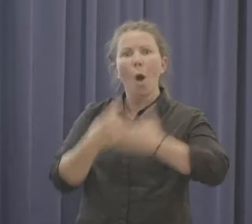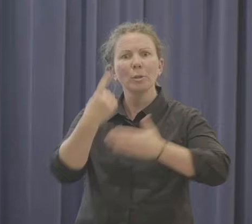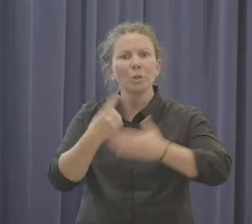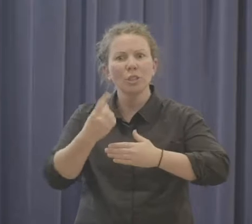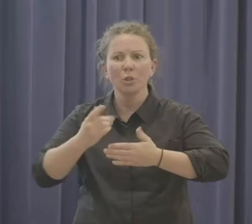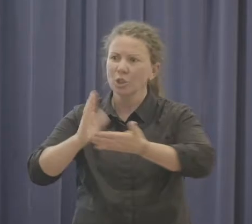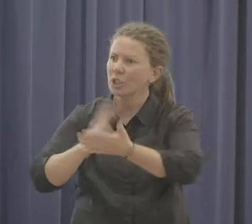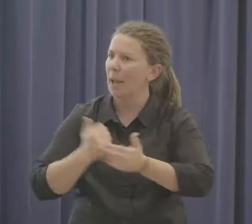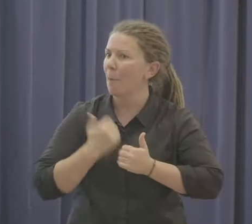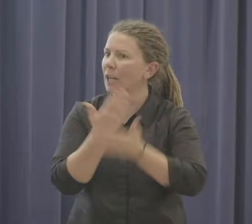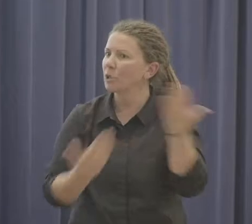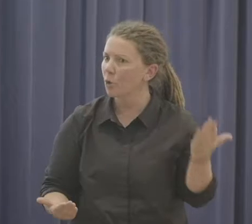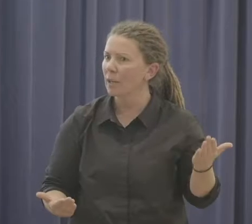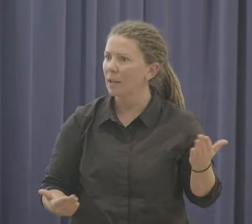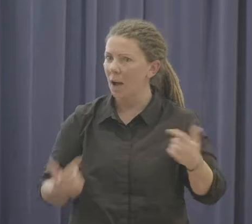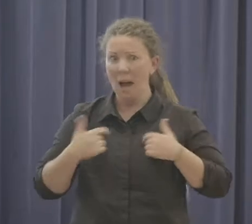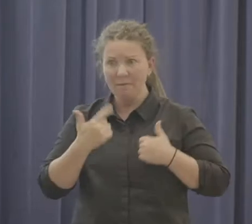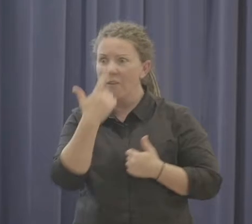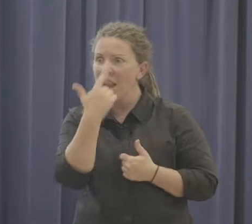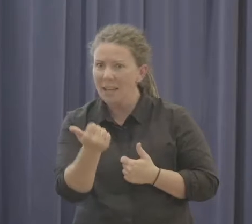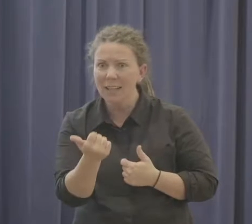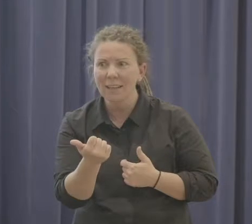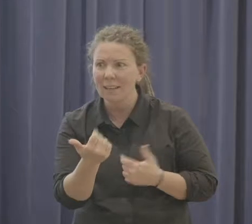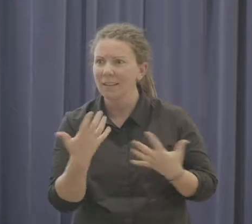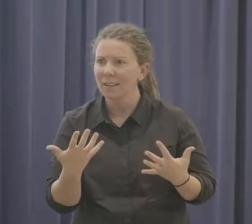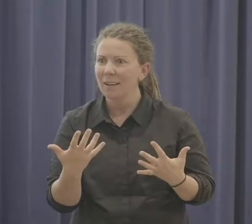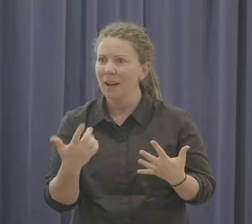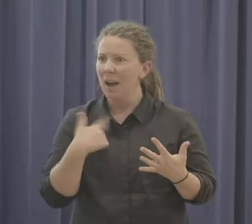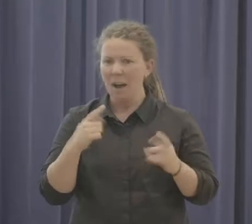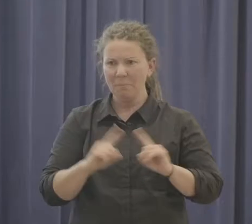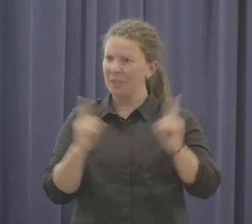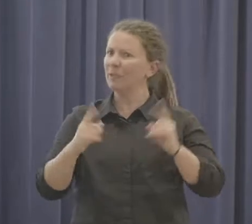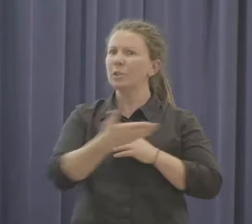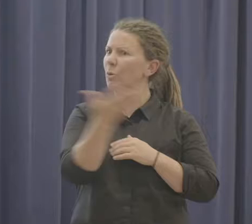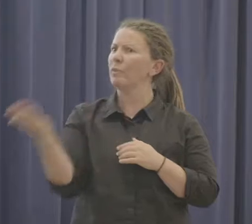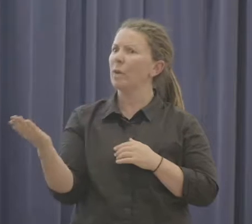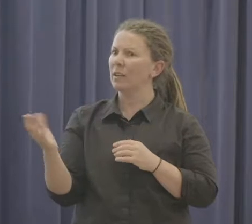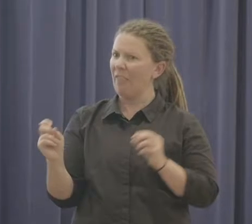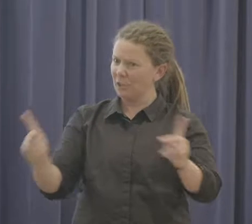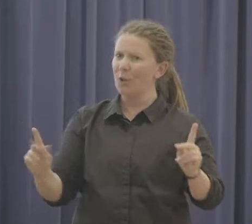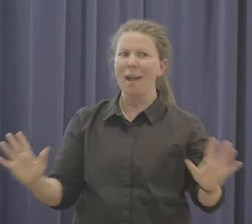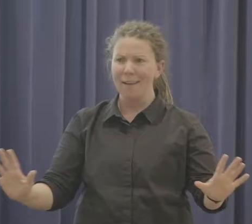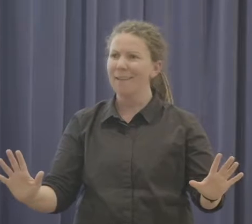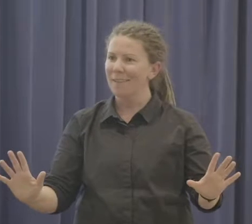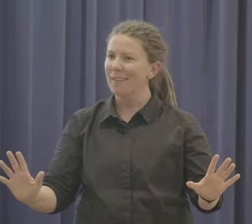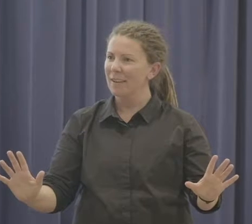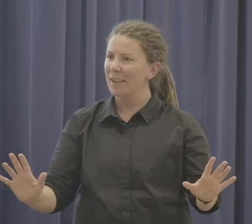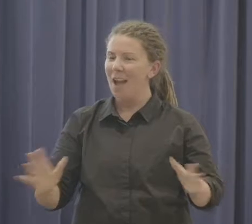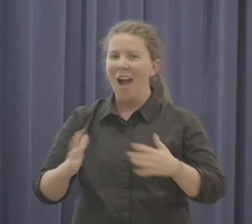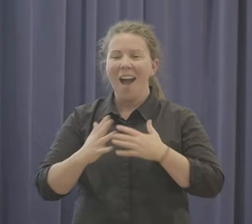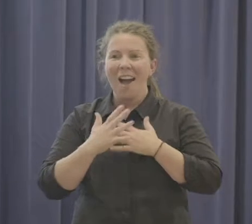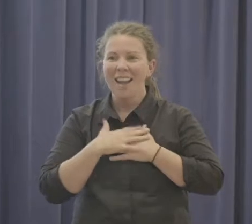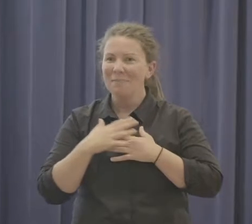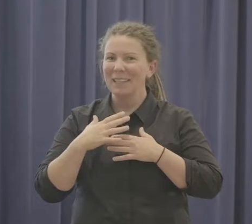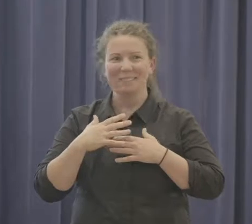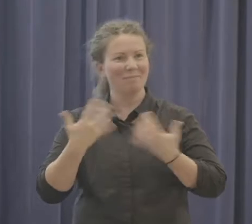opportunity to spread around the story that I'm so lucky to have because it sets me apart from almost everyone else I've ever met.